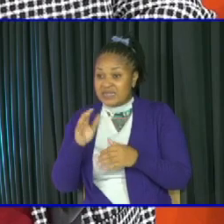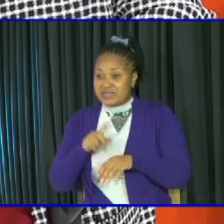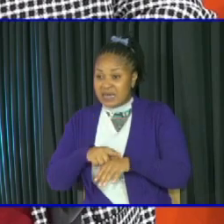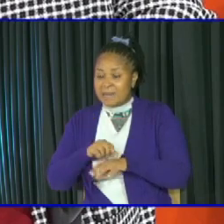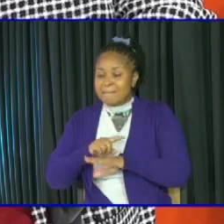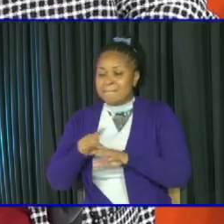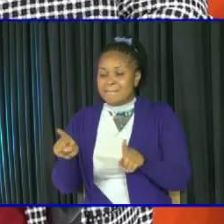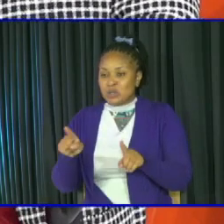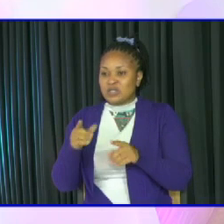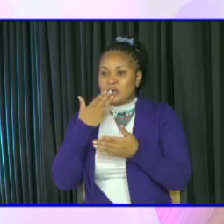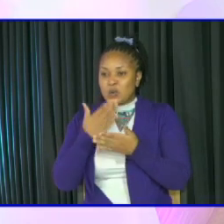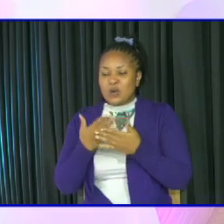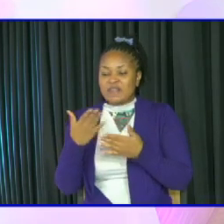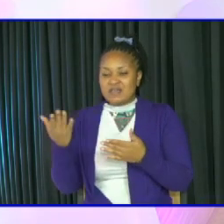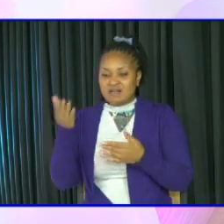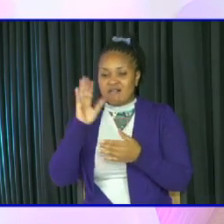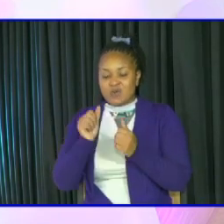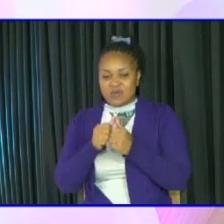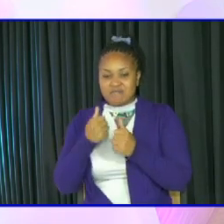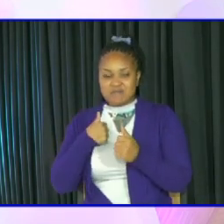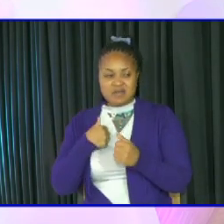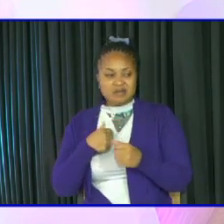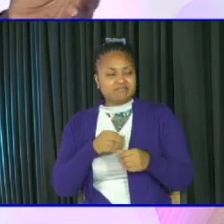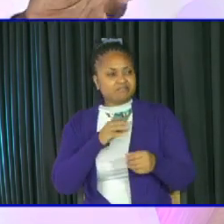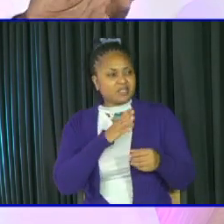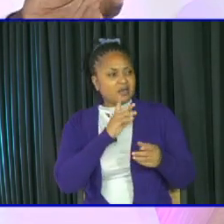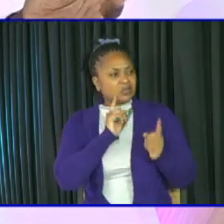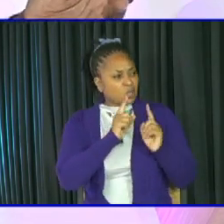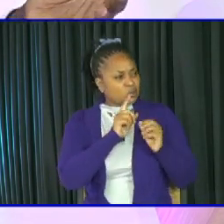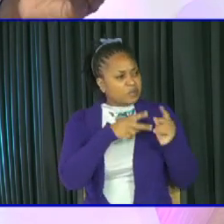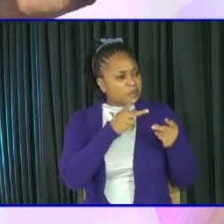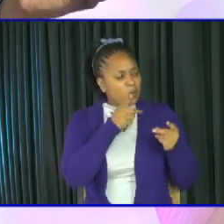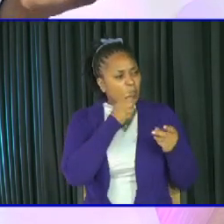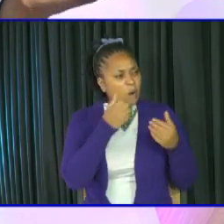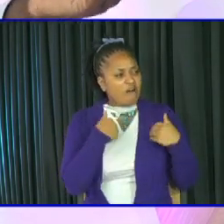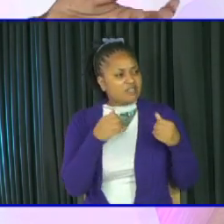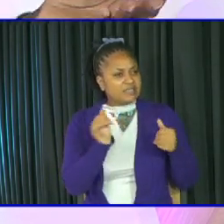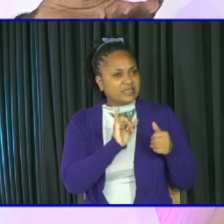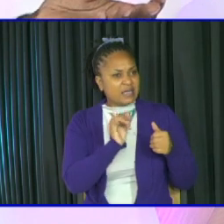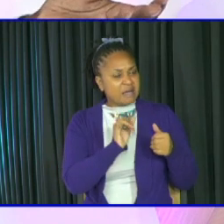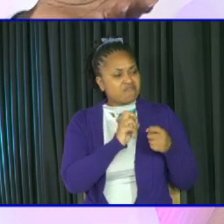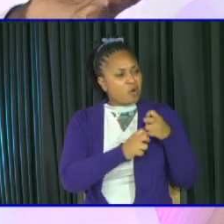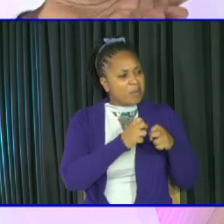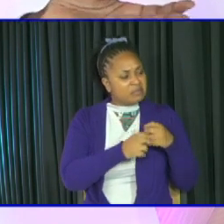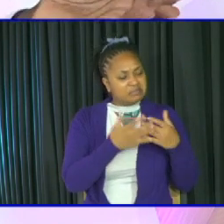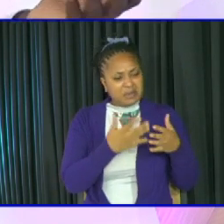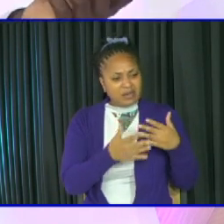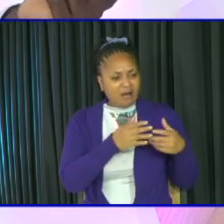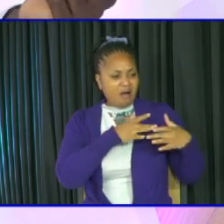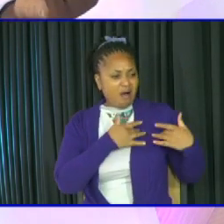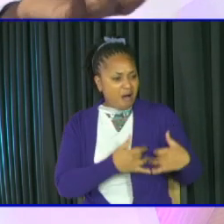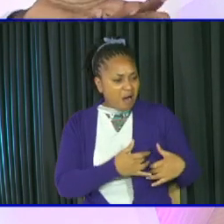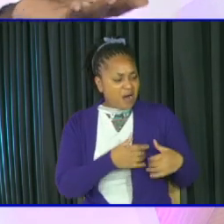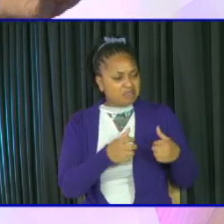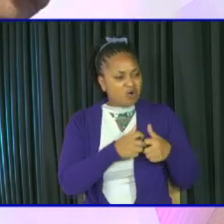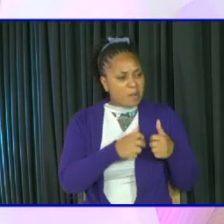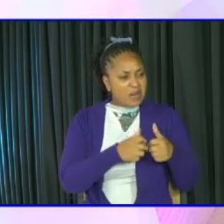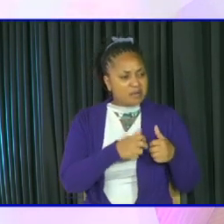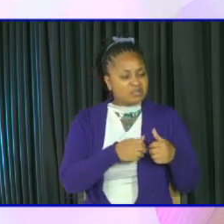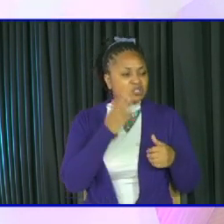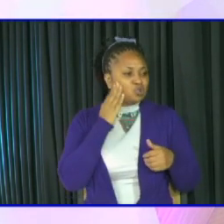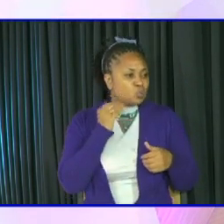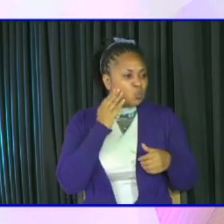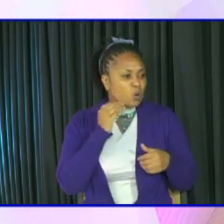me. Speak to those individuals who are facing the same kind of situation, whether it be heart condition or other individuals, it may be diabetes